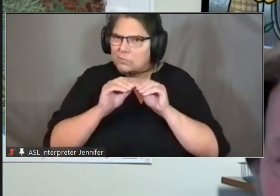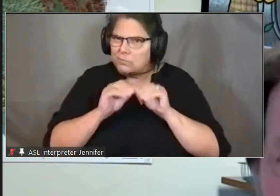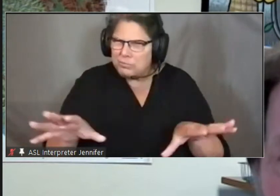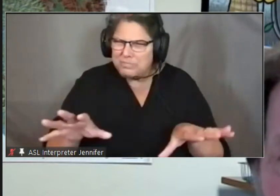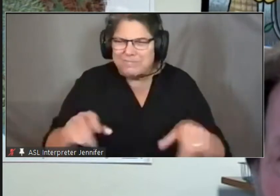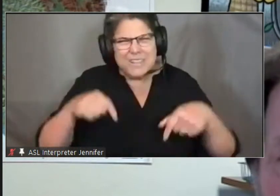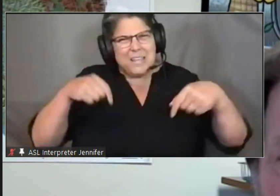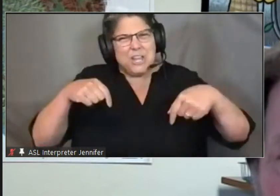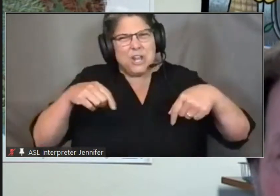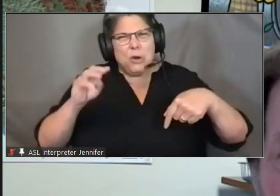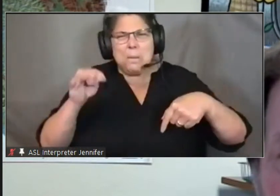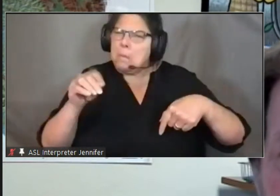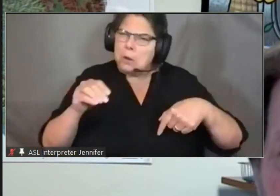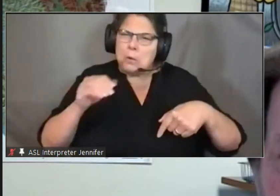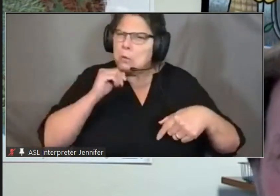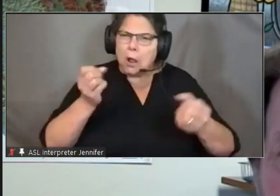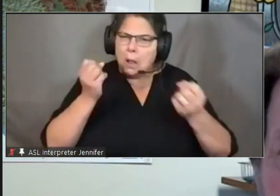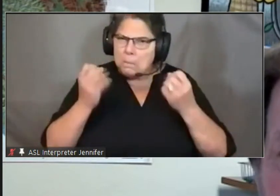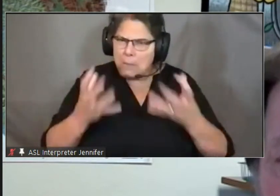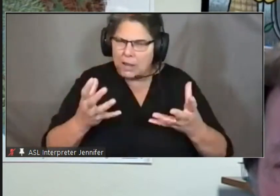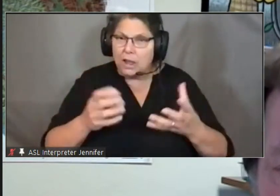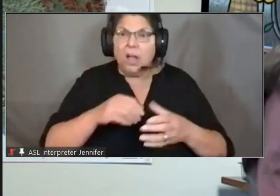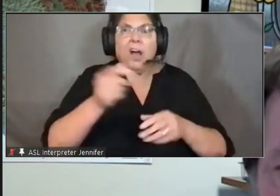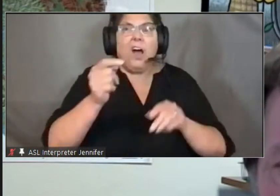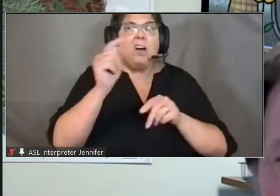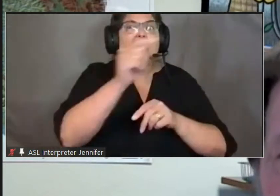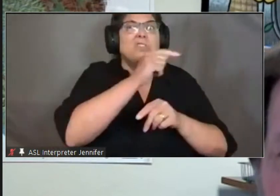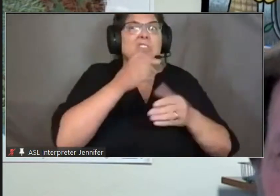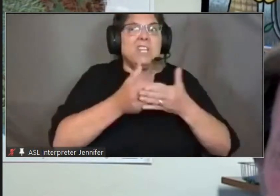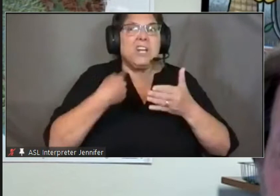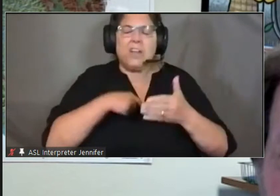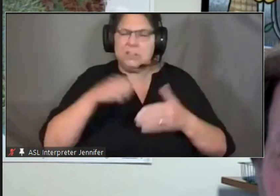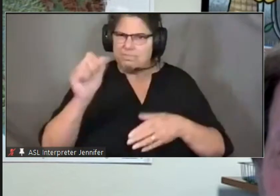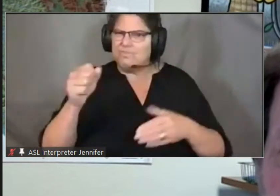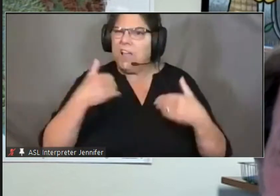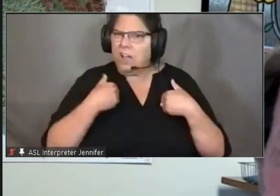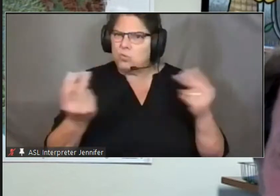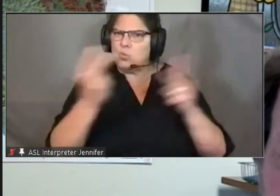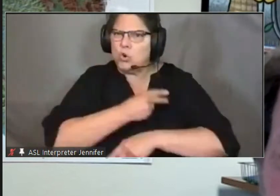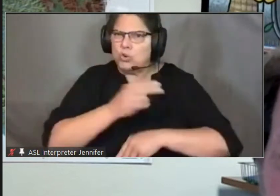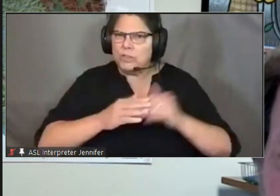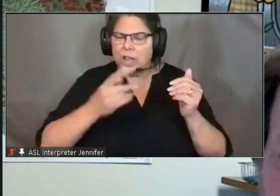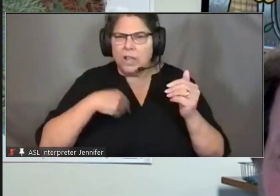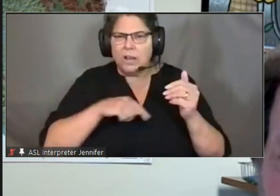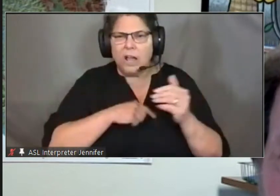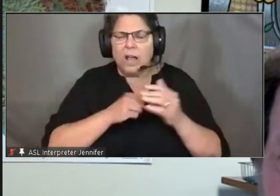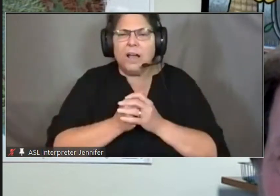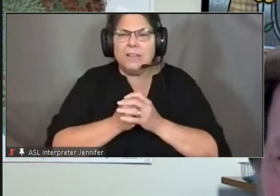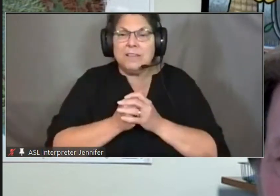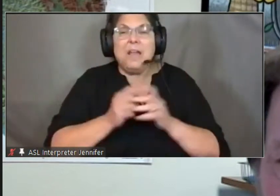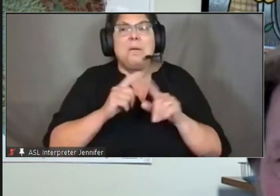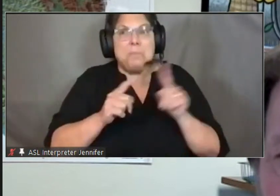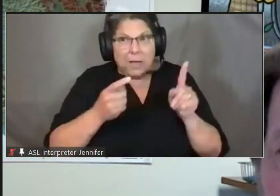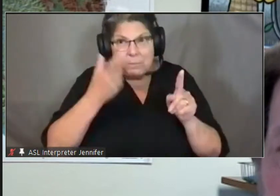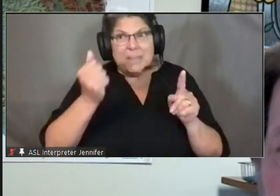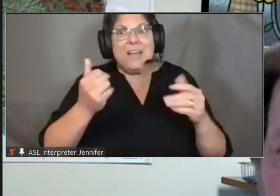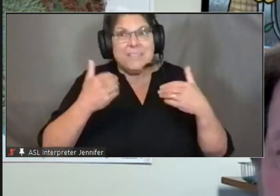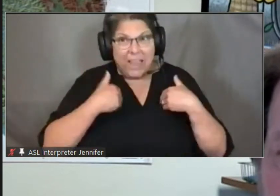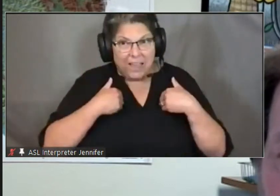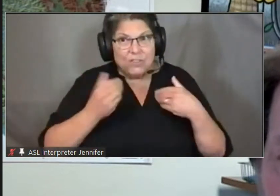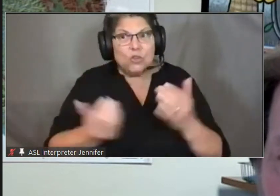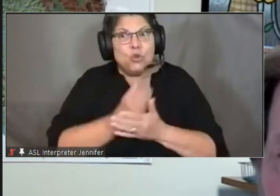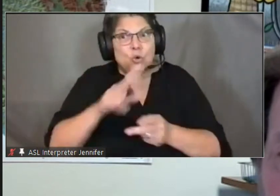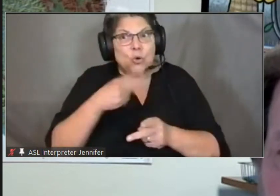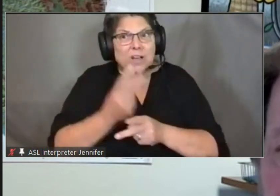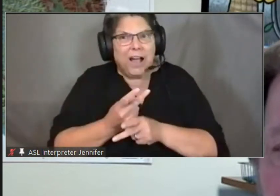of our neighboring counties, but the variants could be there, and they could explain our surge in terms of the numbers.